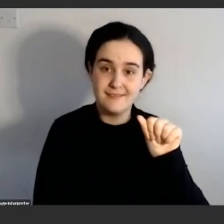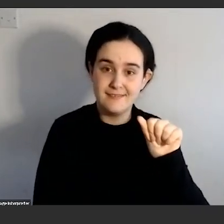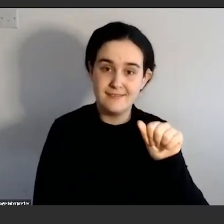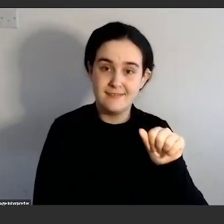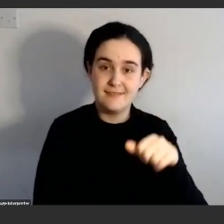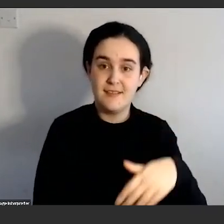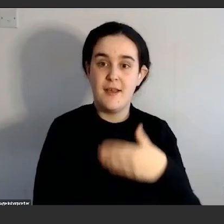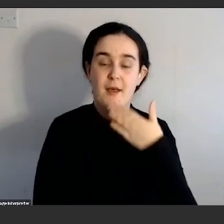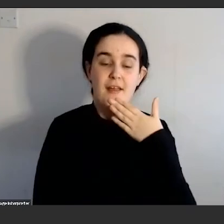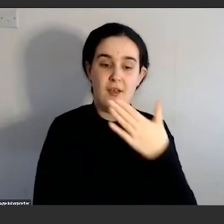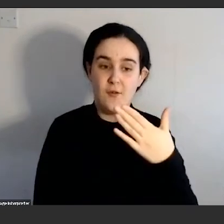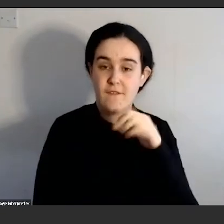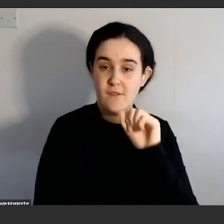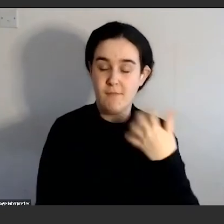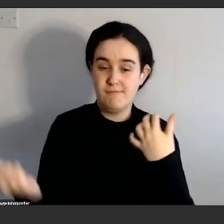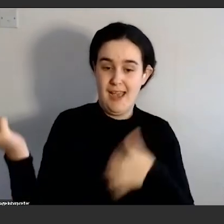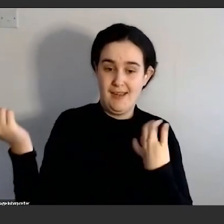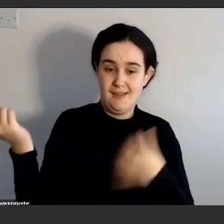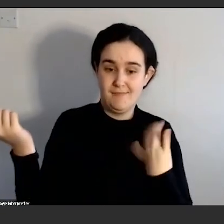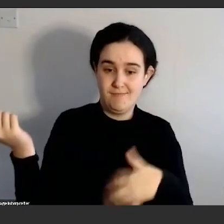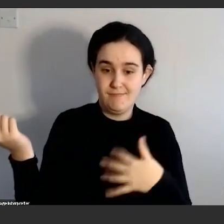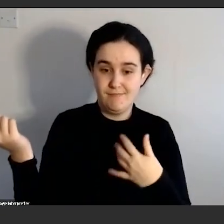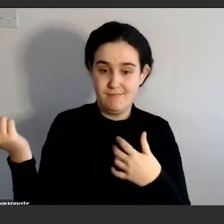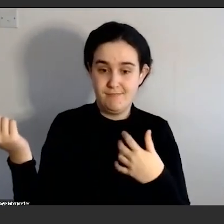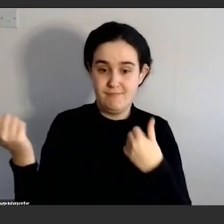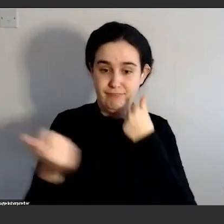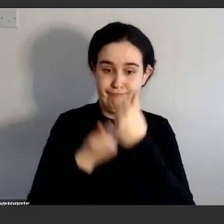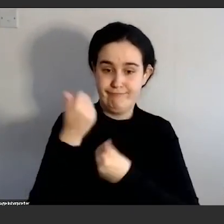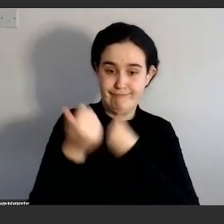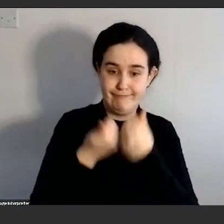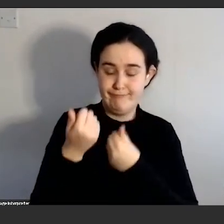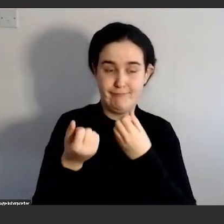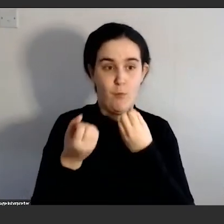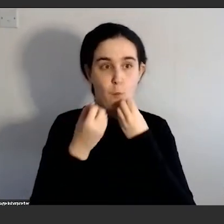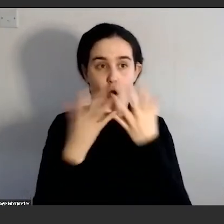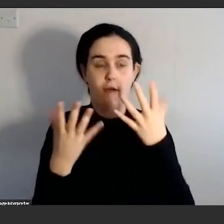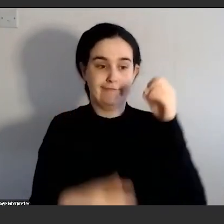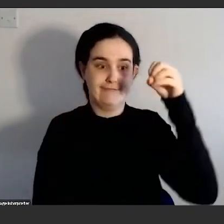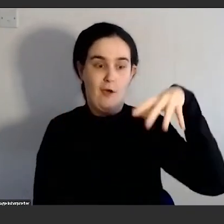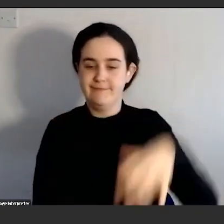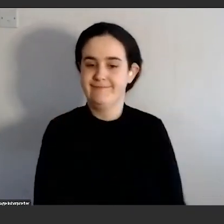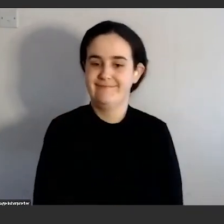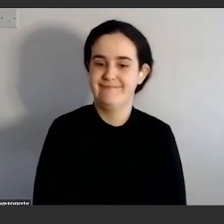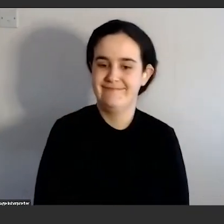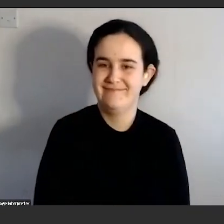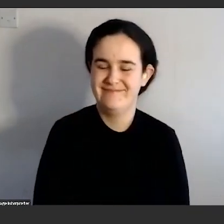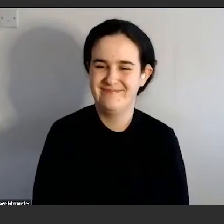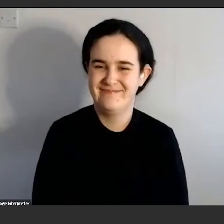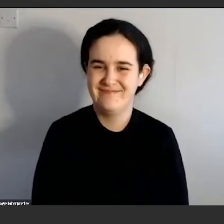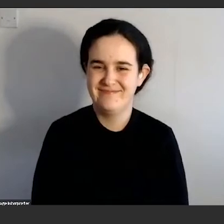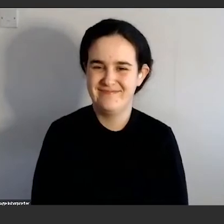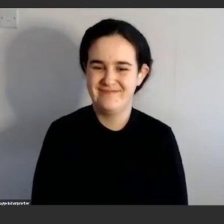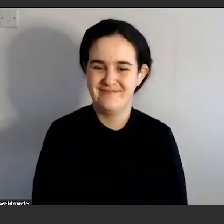this meeting. So, who could possibly follow that and not be intimidated?